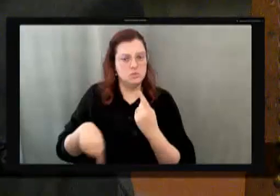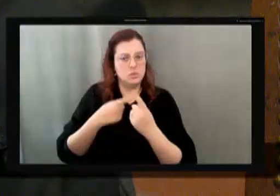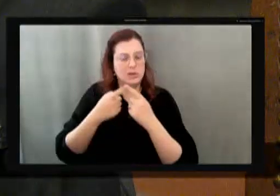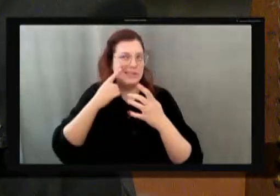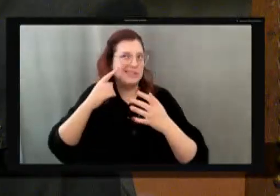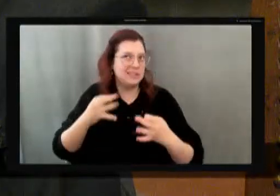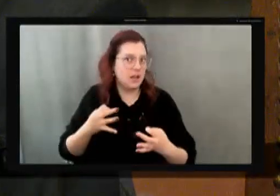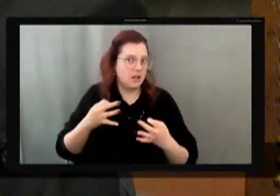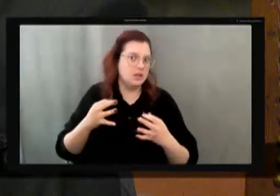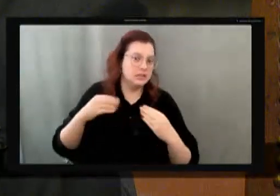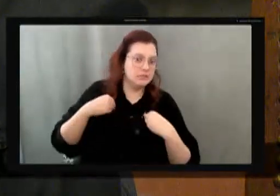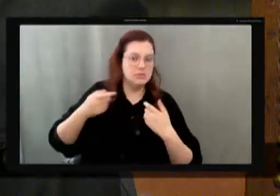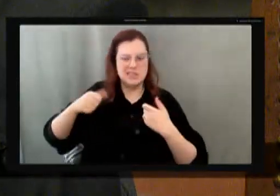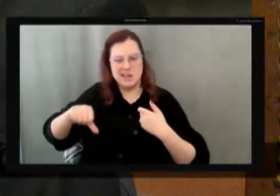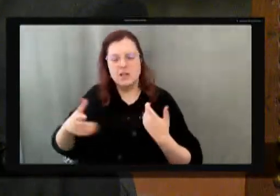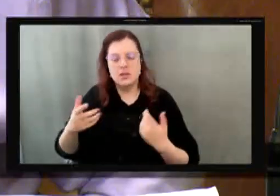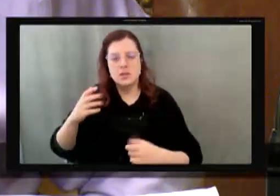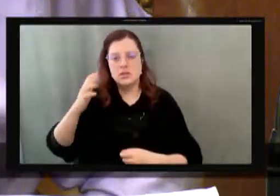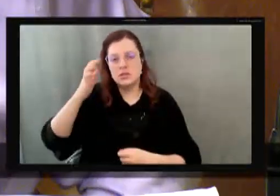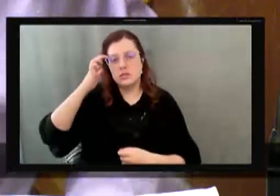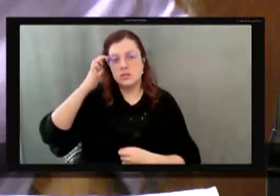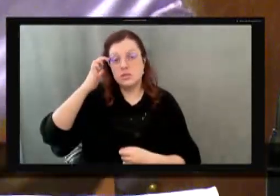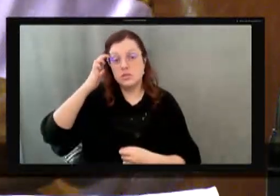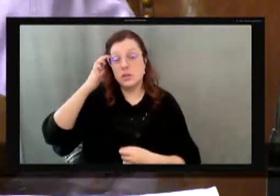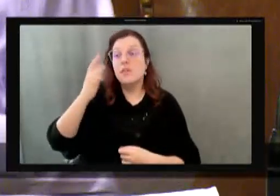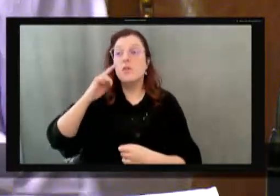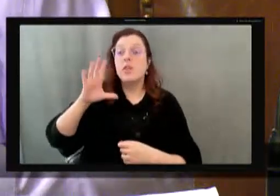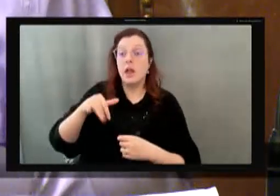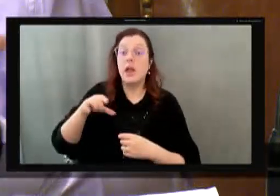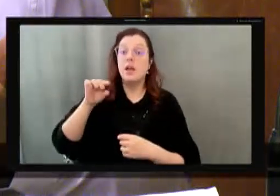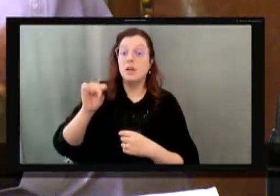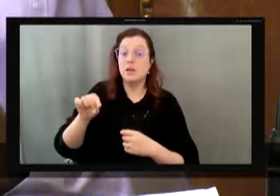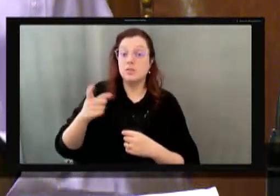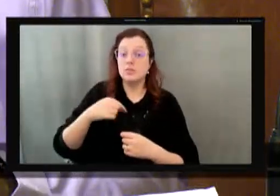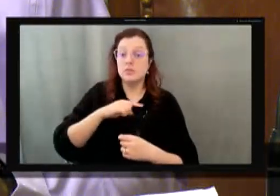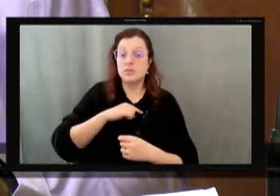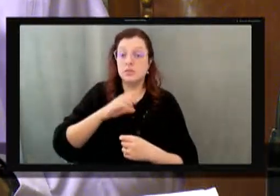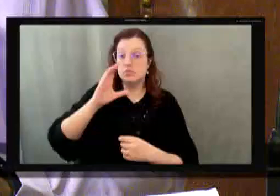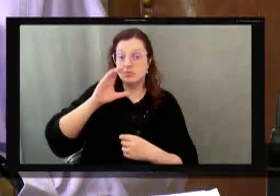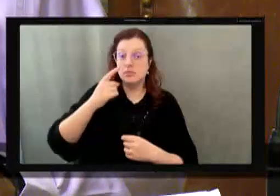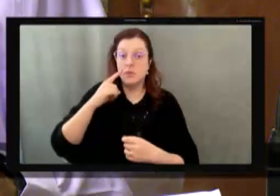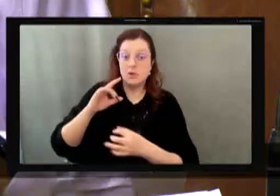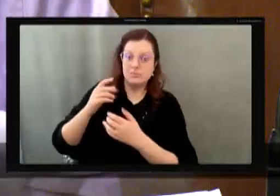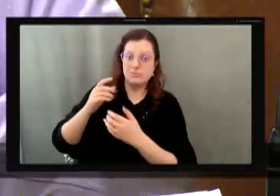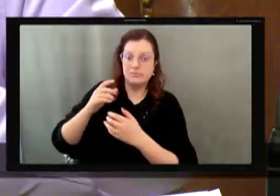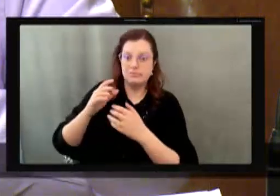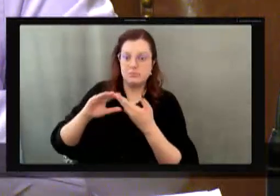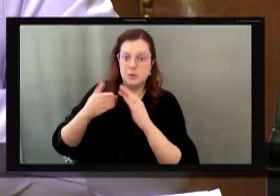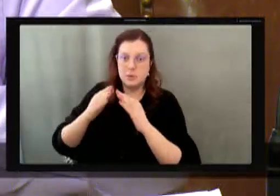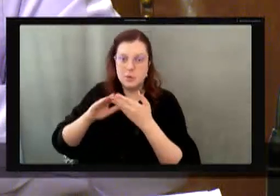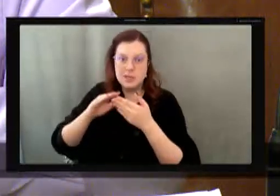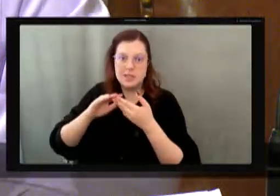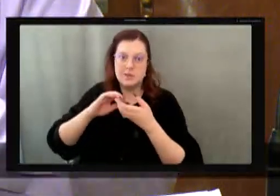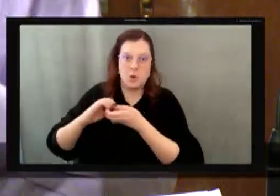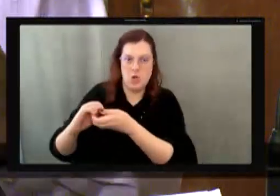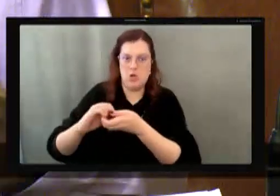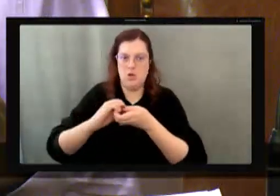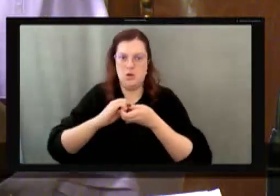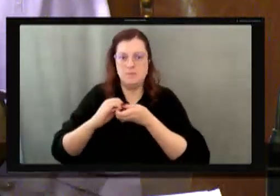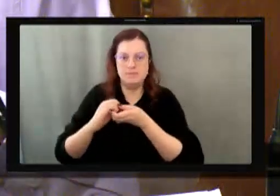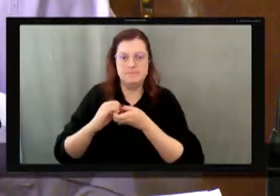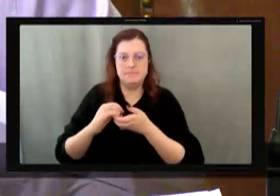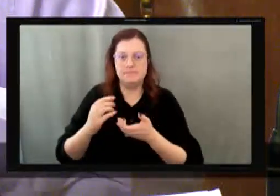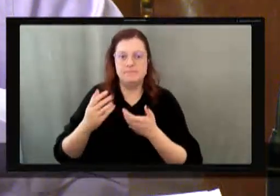accept or deny the application? So what we're looking for there is just being a community partner. We like for our city of